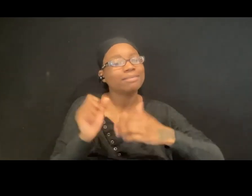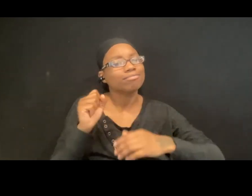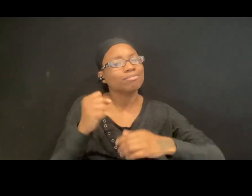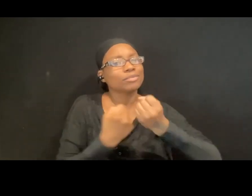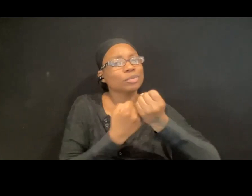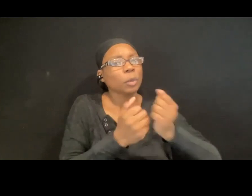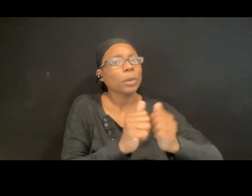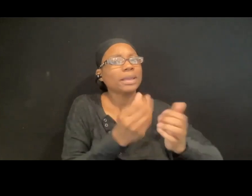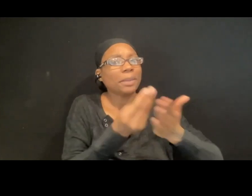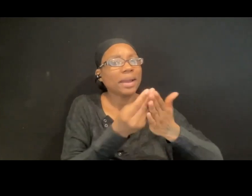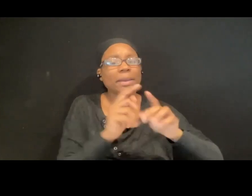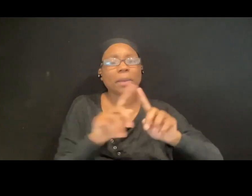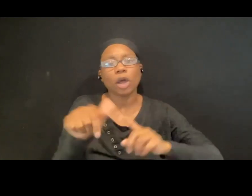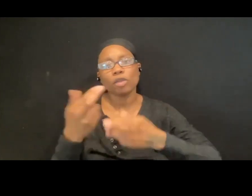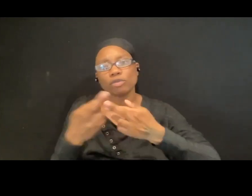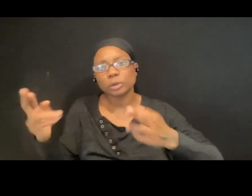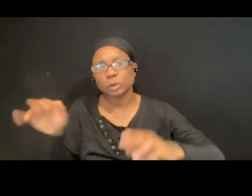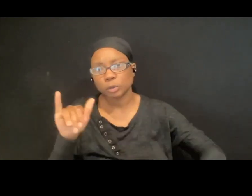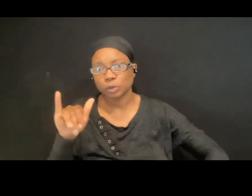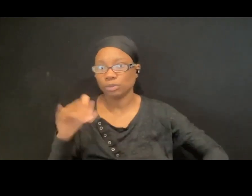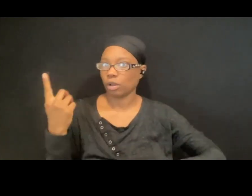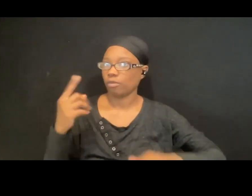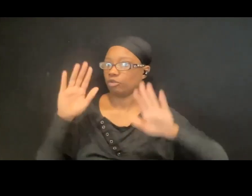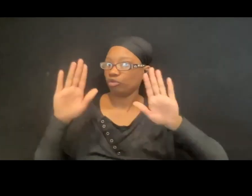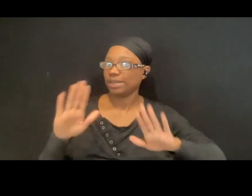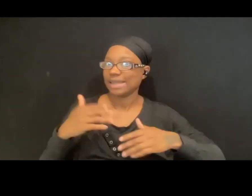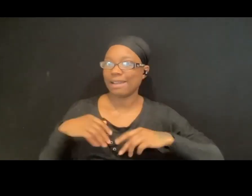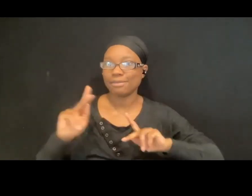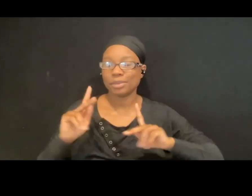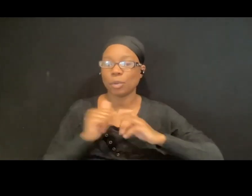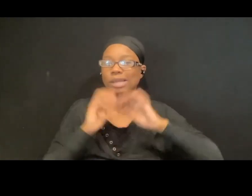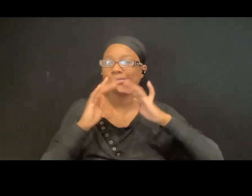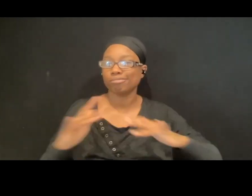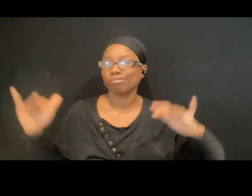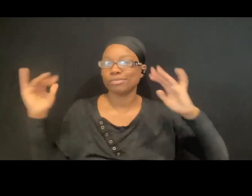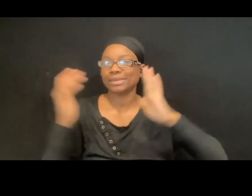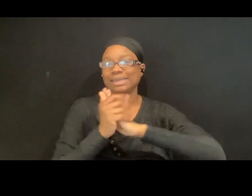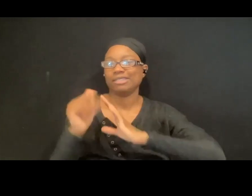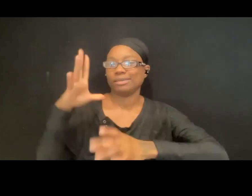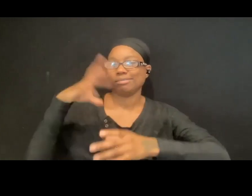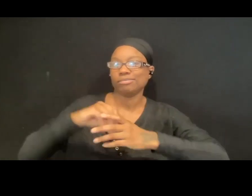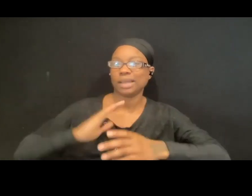too. So it's always great to have folks with a wide variety of skills being a part of that team.